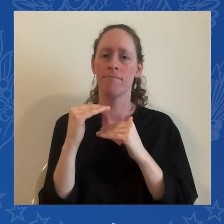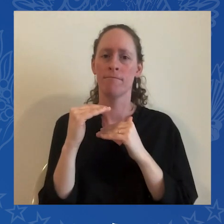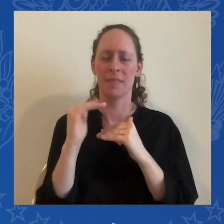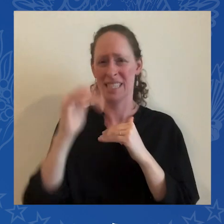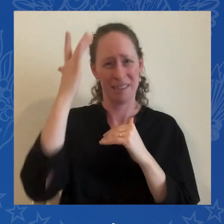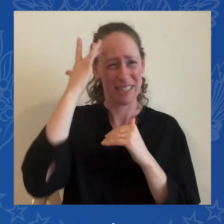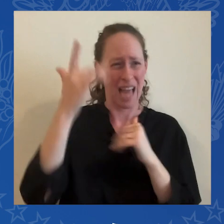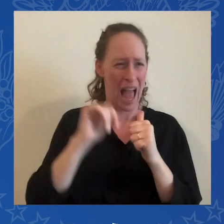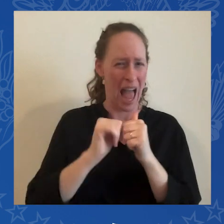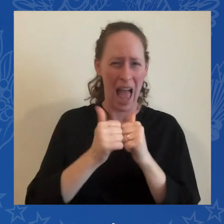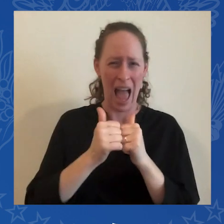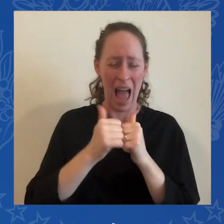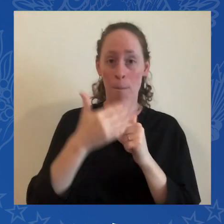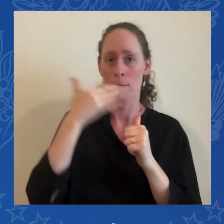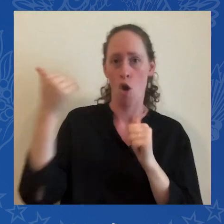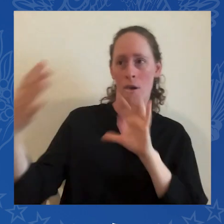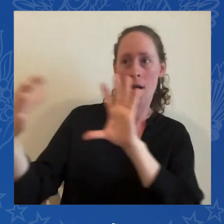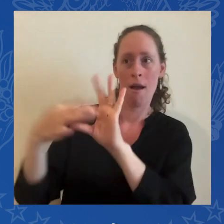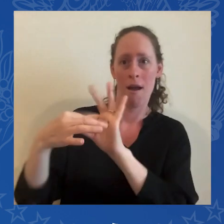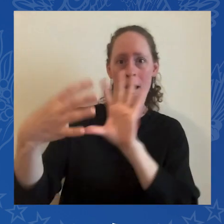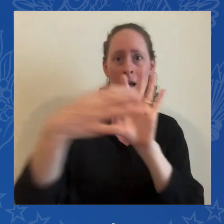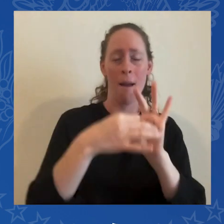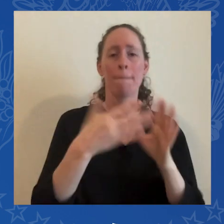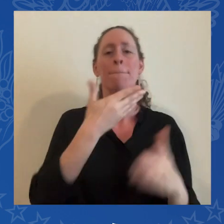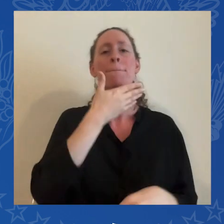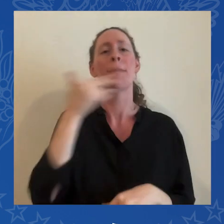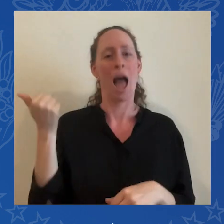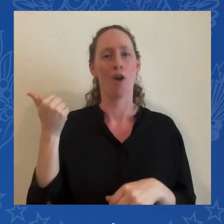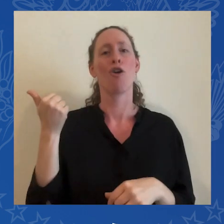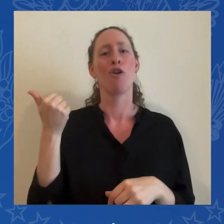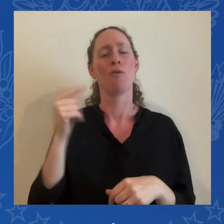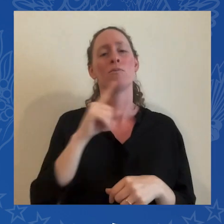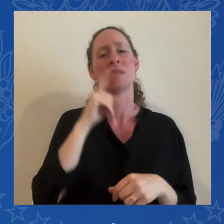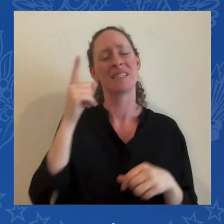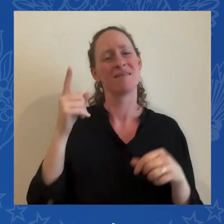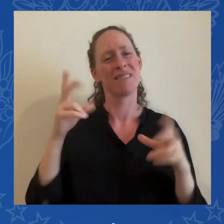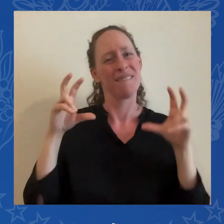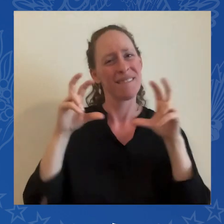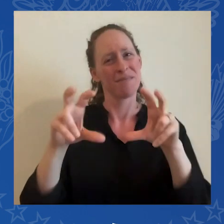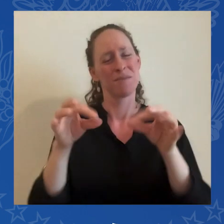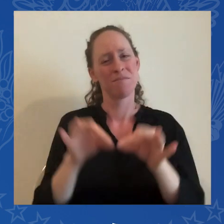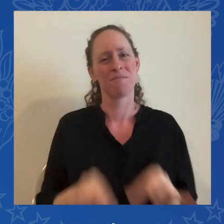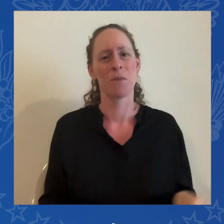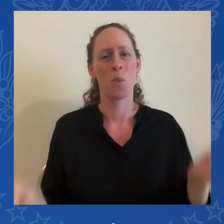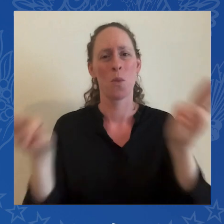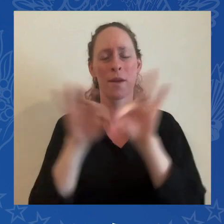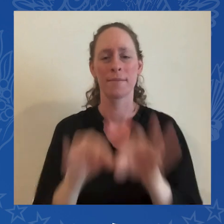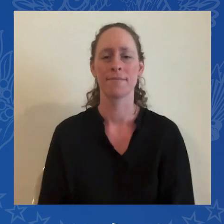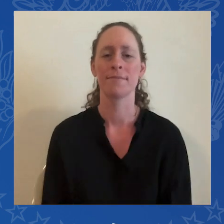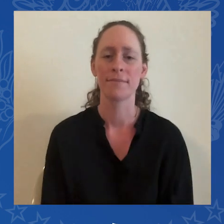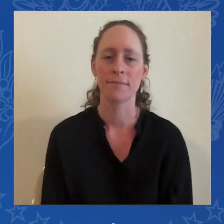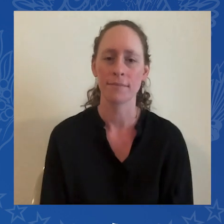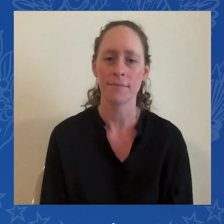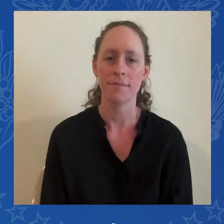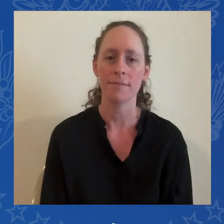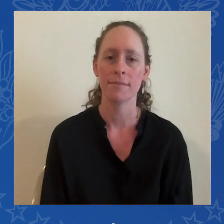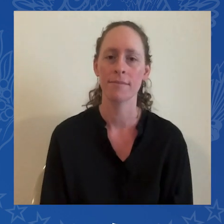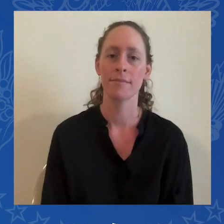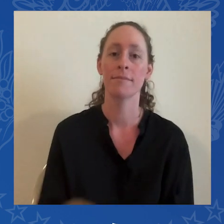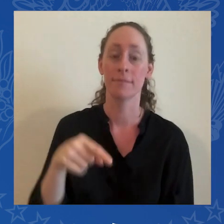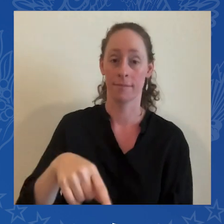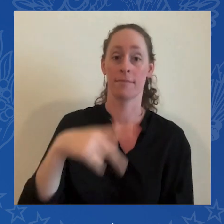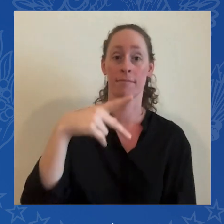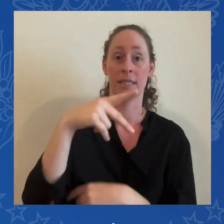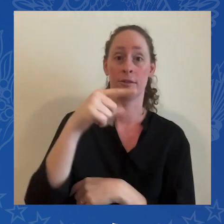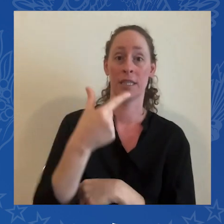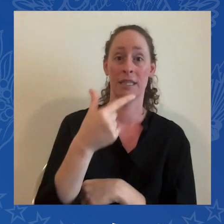is. That's how important our investments are. So today, as we begin the PGII's second year,